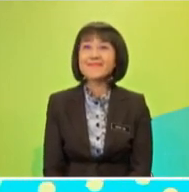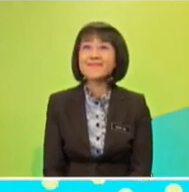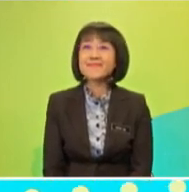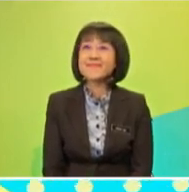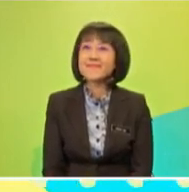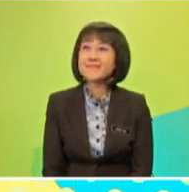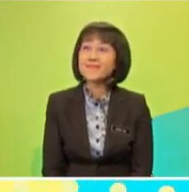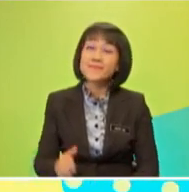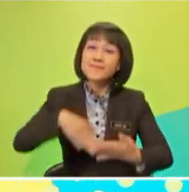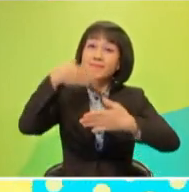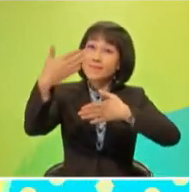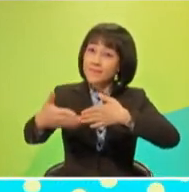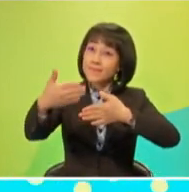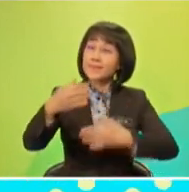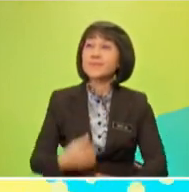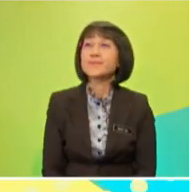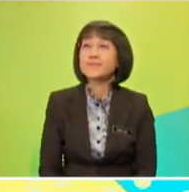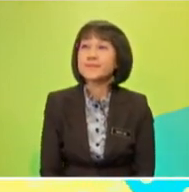teacher? The next one.